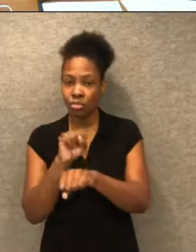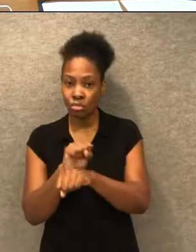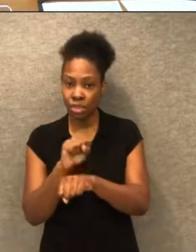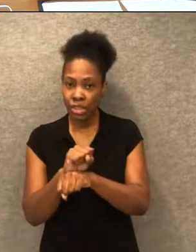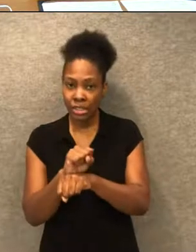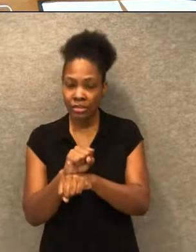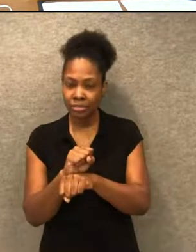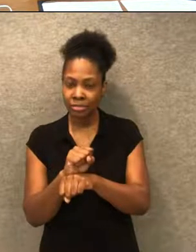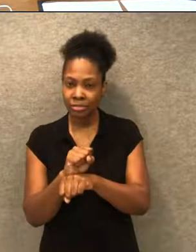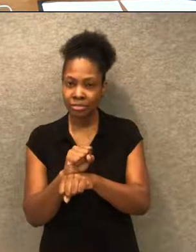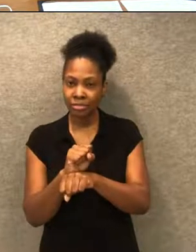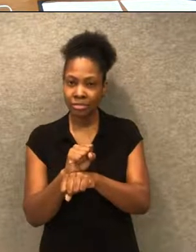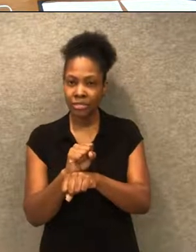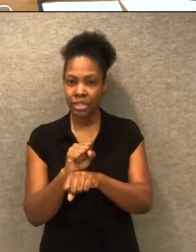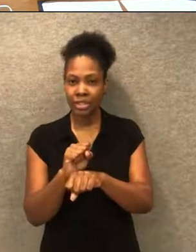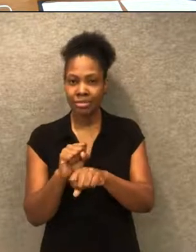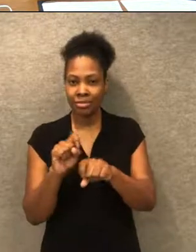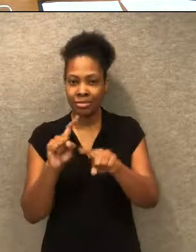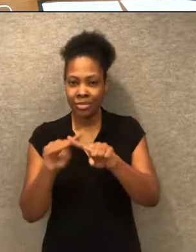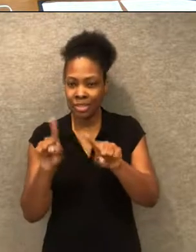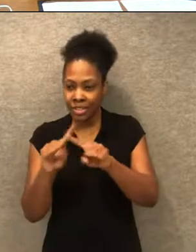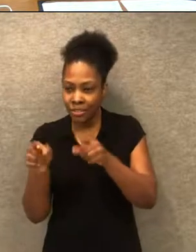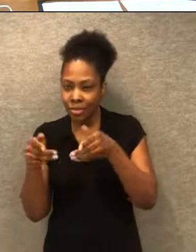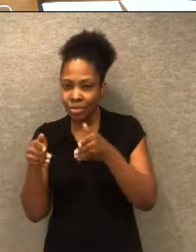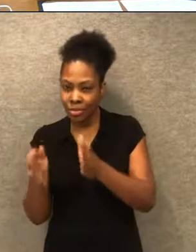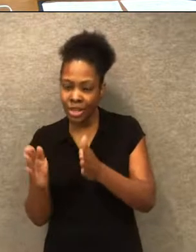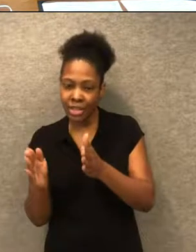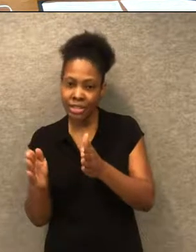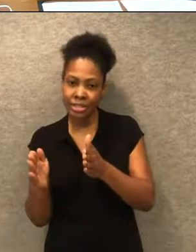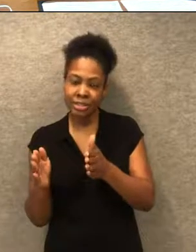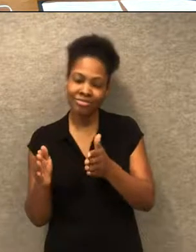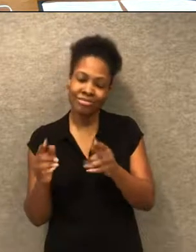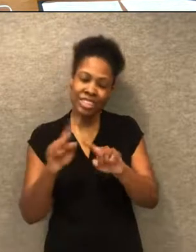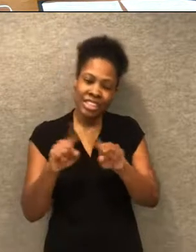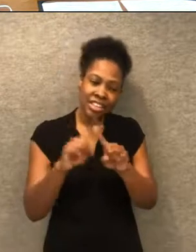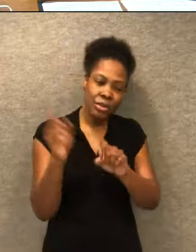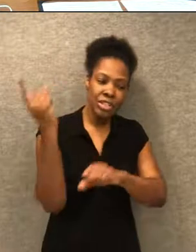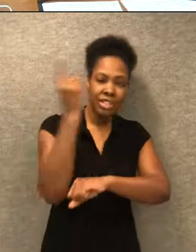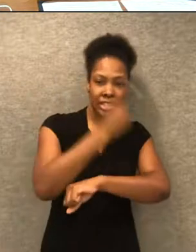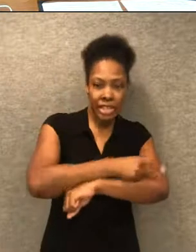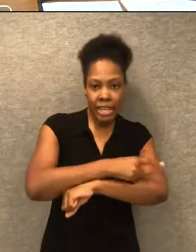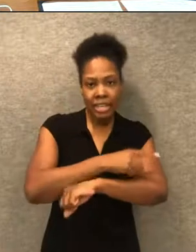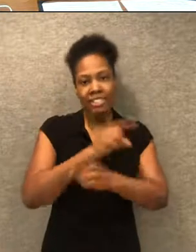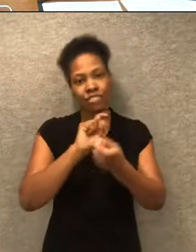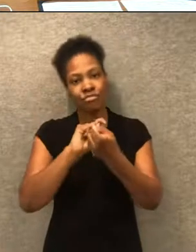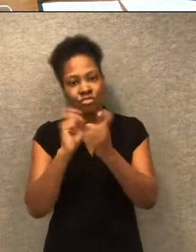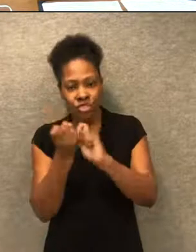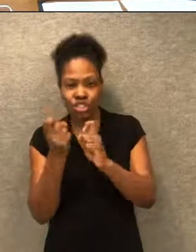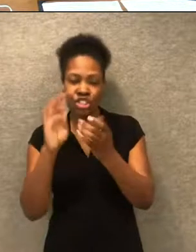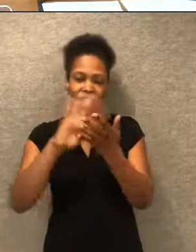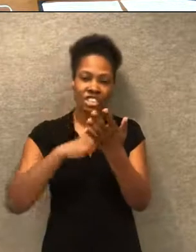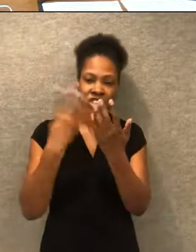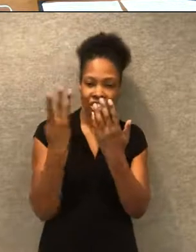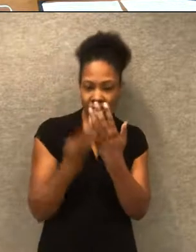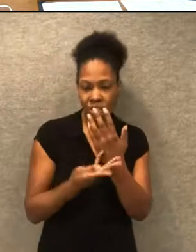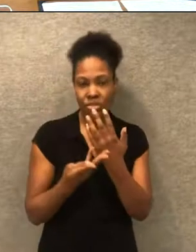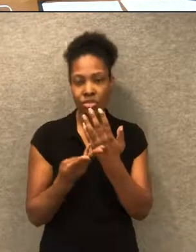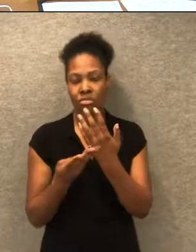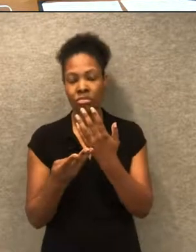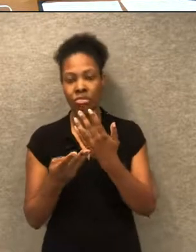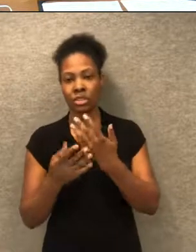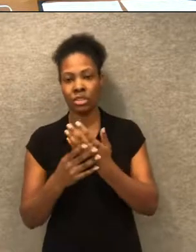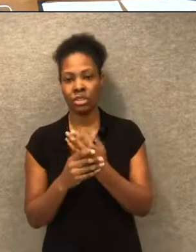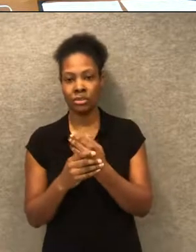in phases, in scattered ways, every other day, changing up of the hours. So